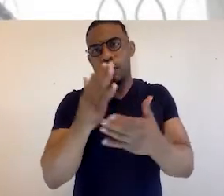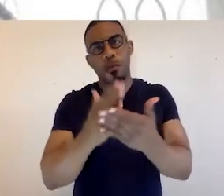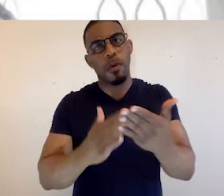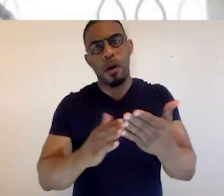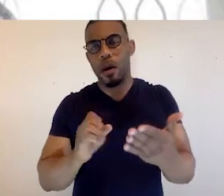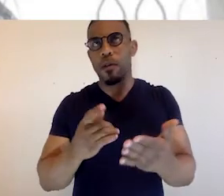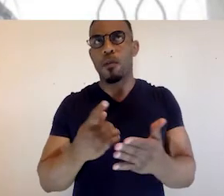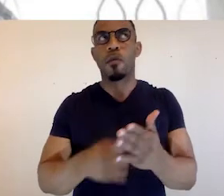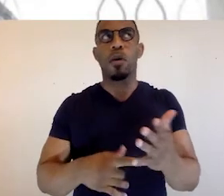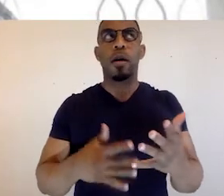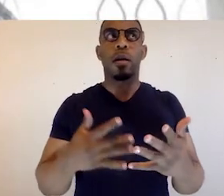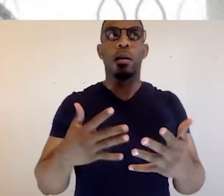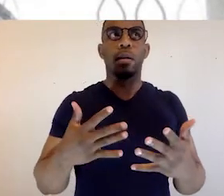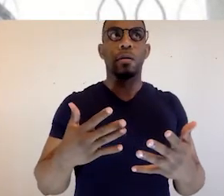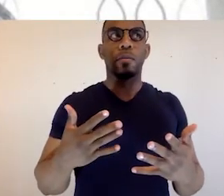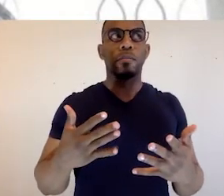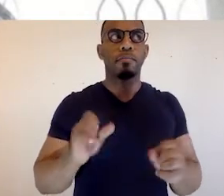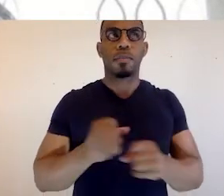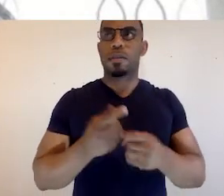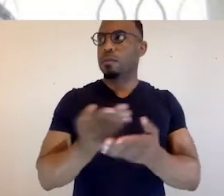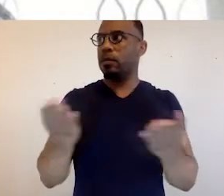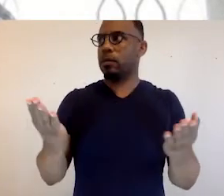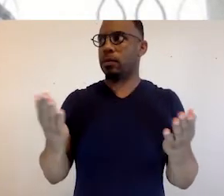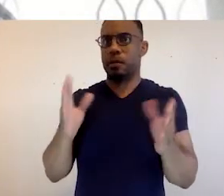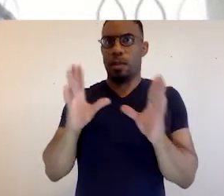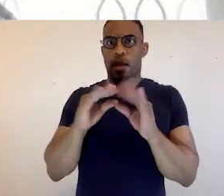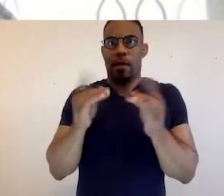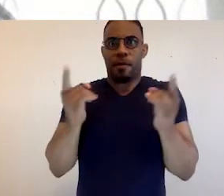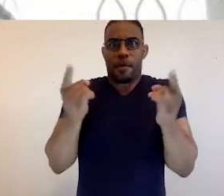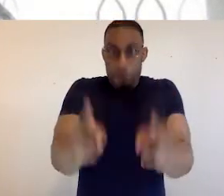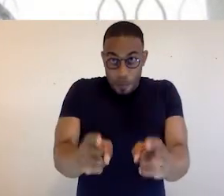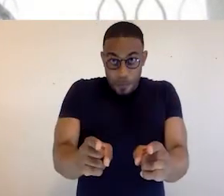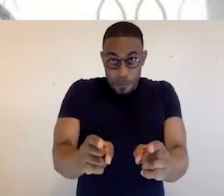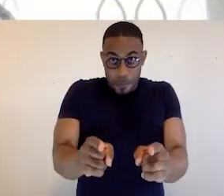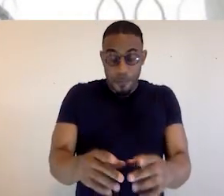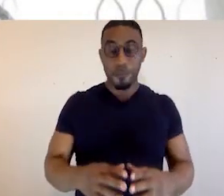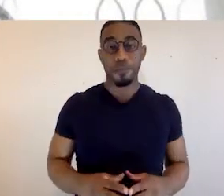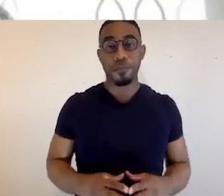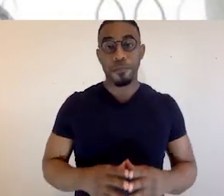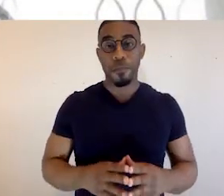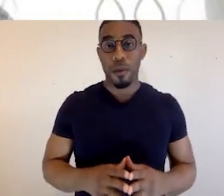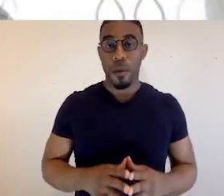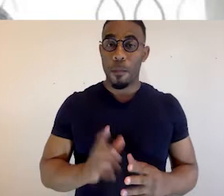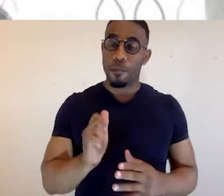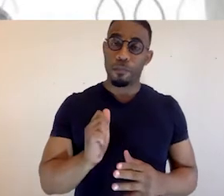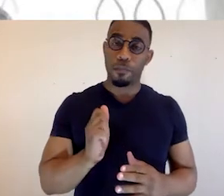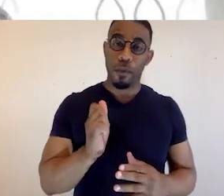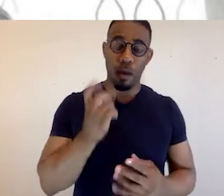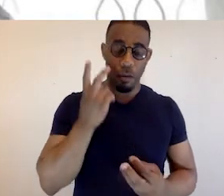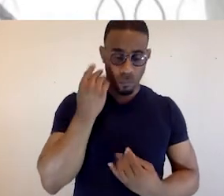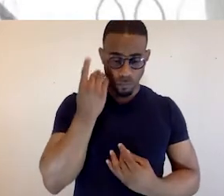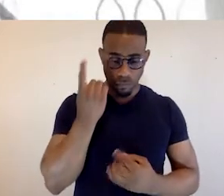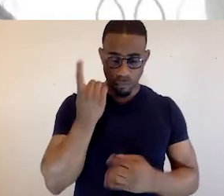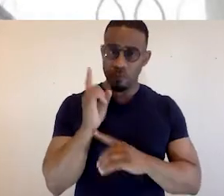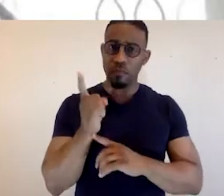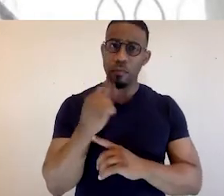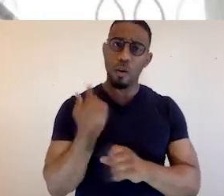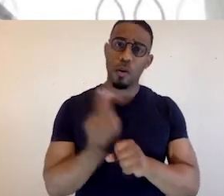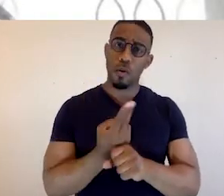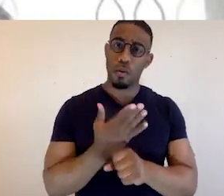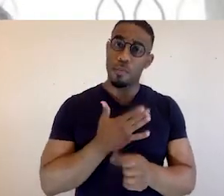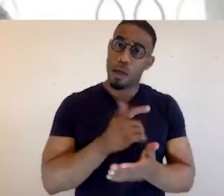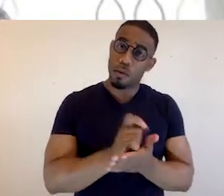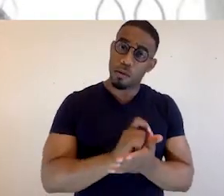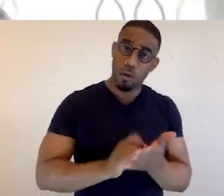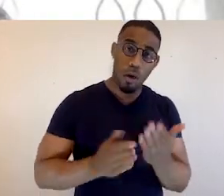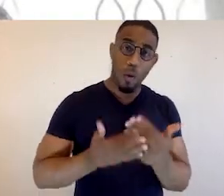of what brought this conference to life. It was a reflective moment. I use my